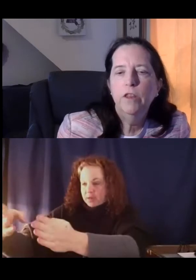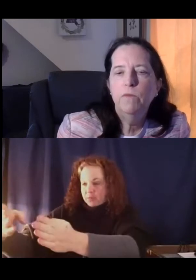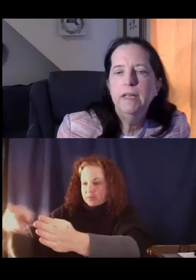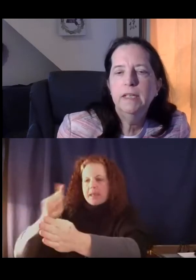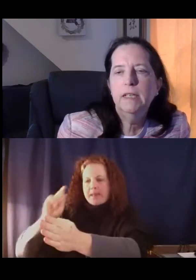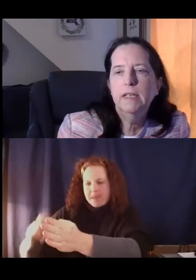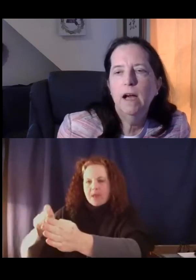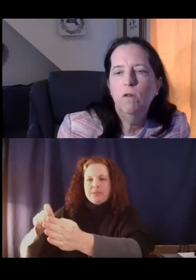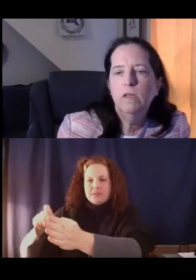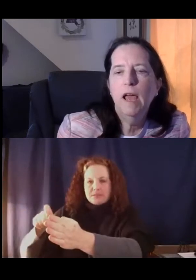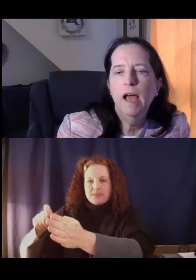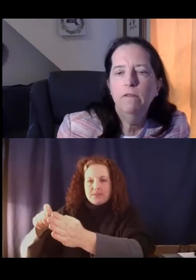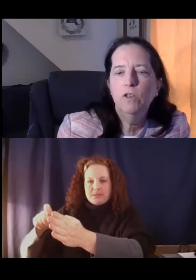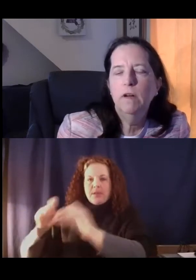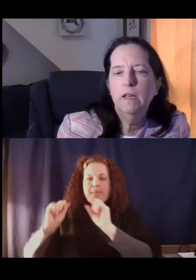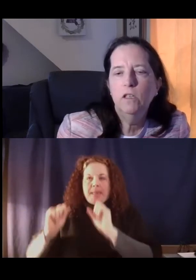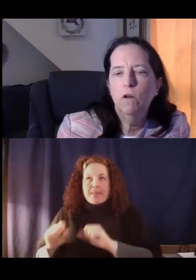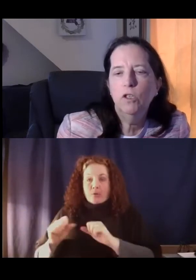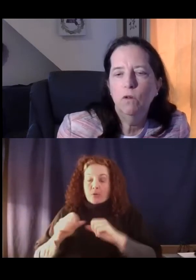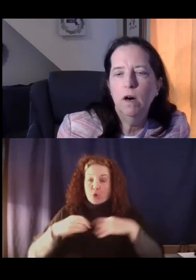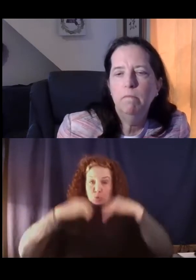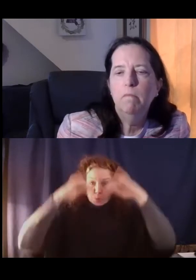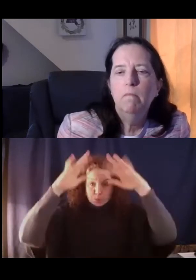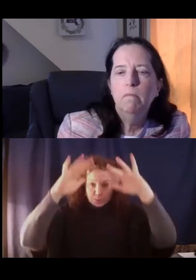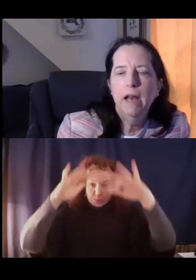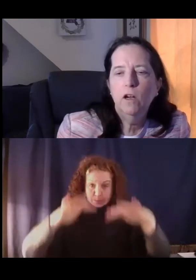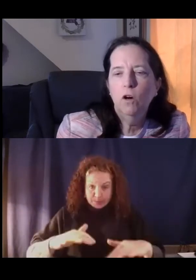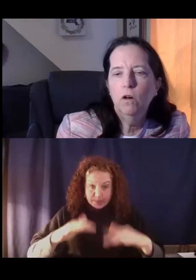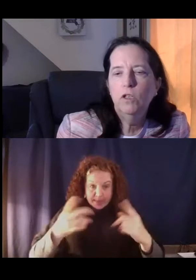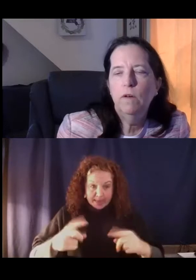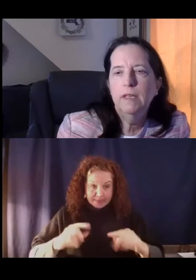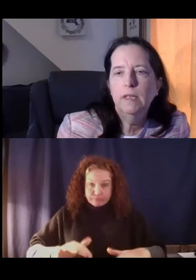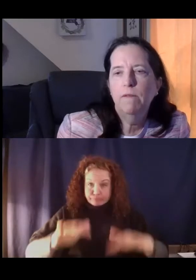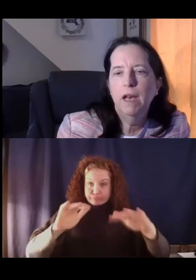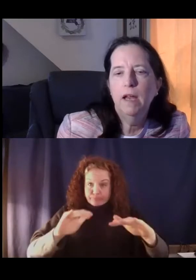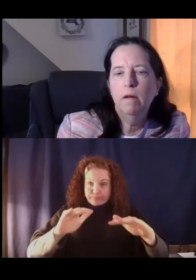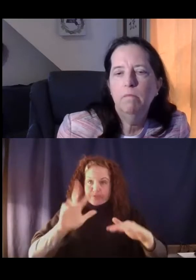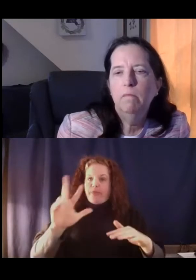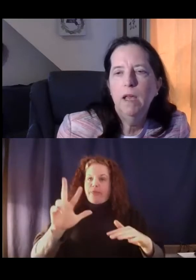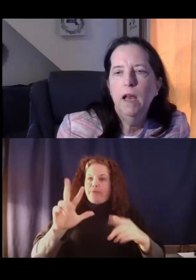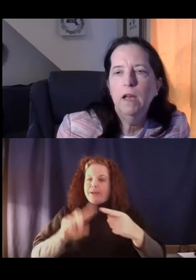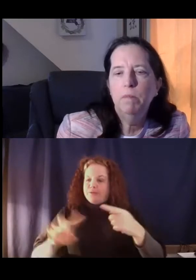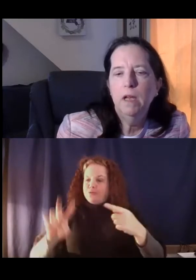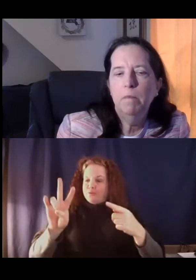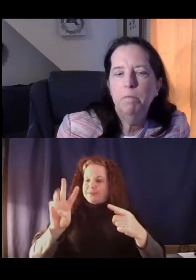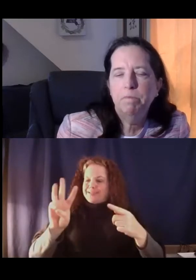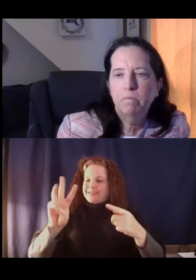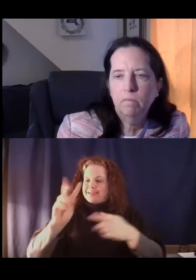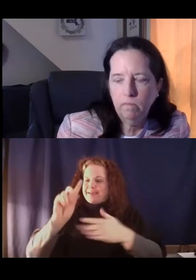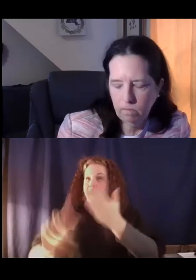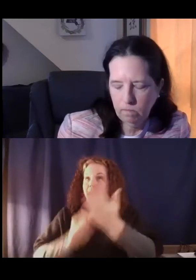within 3 to 6 hours after a snowstorm that occurs during 7 a.m. and 9